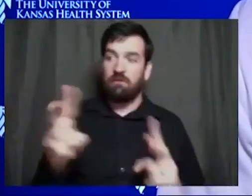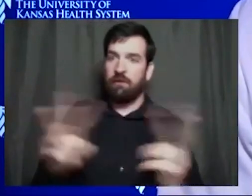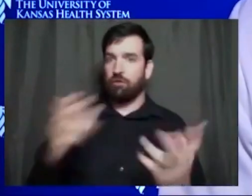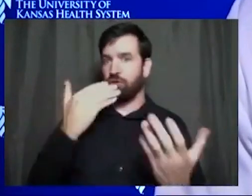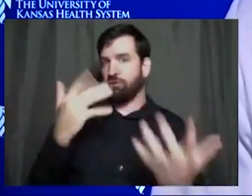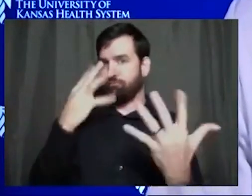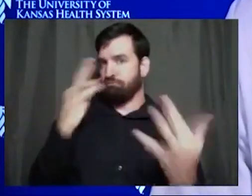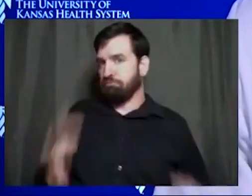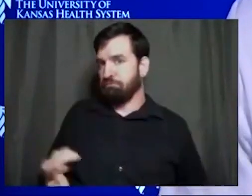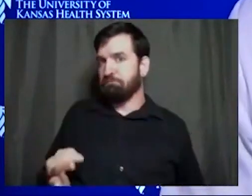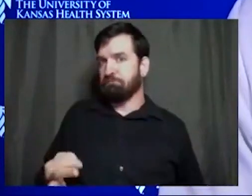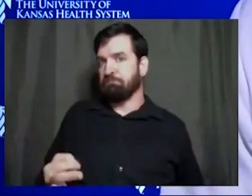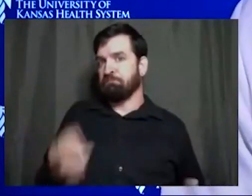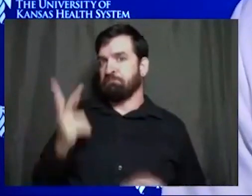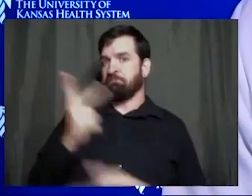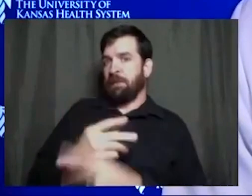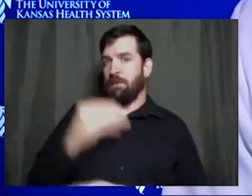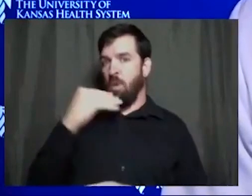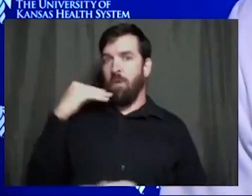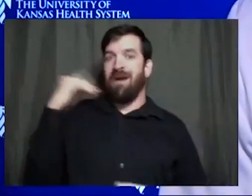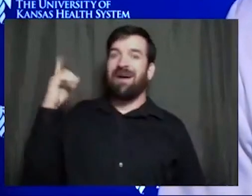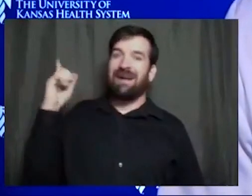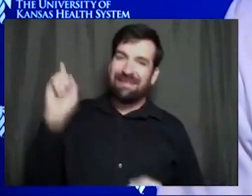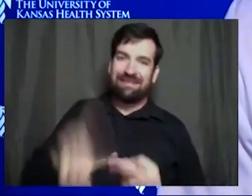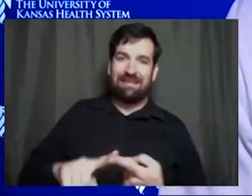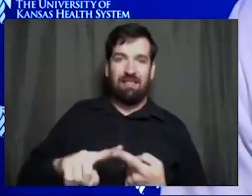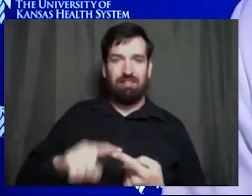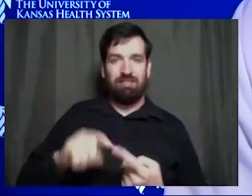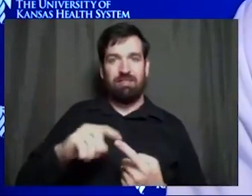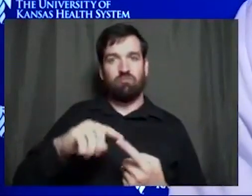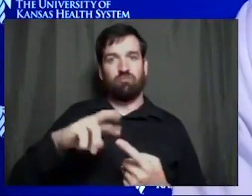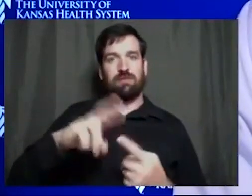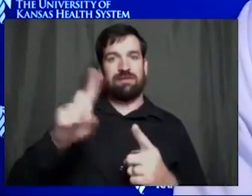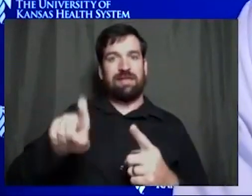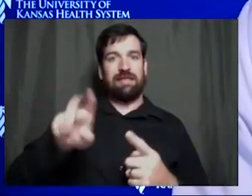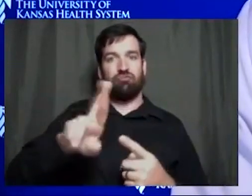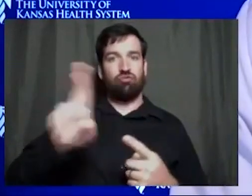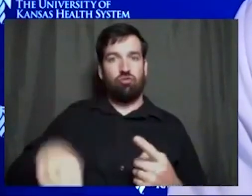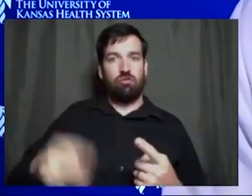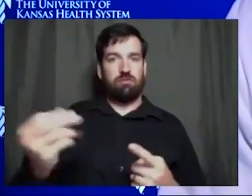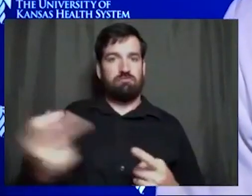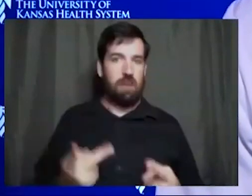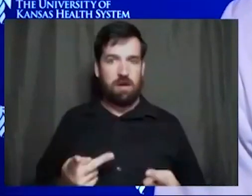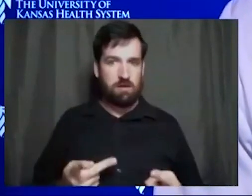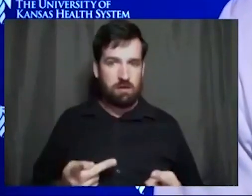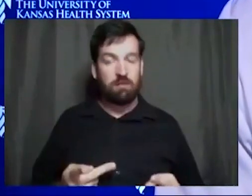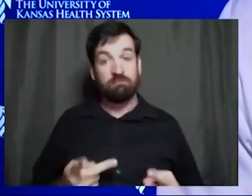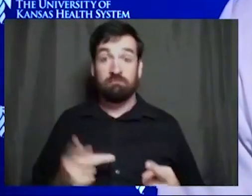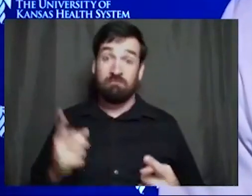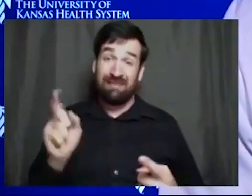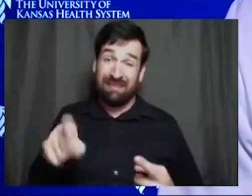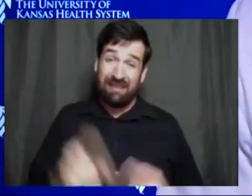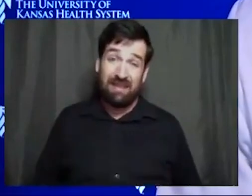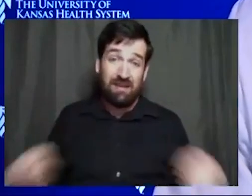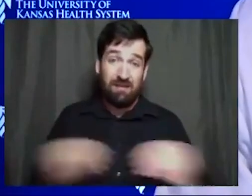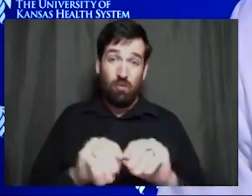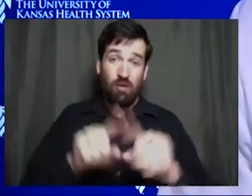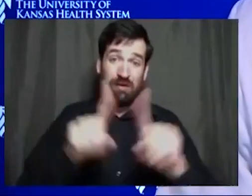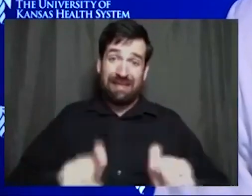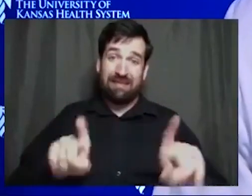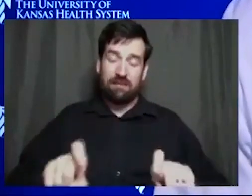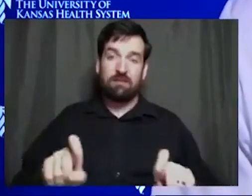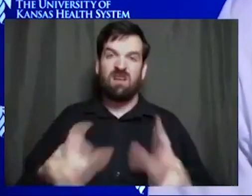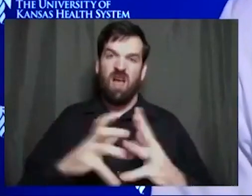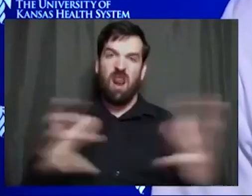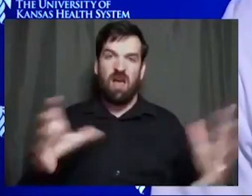able to keep her home until that test came back. So it is very important. I think we need to do more testing. I think there's probably a lot of strep throat testing